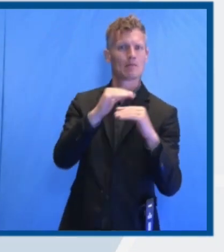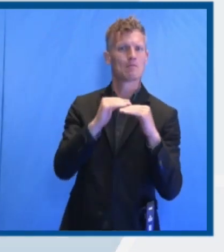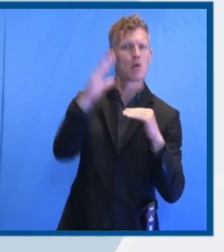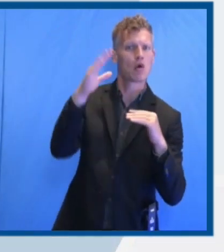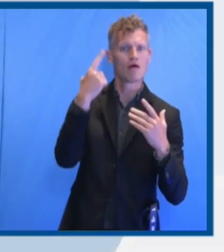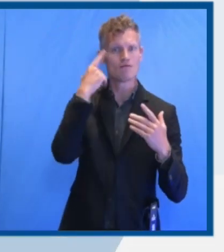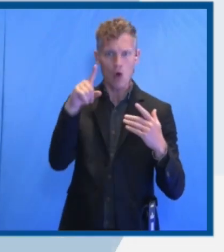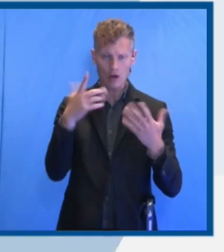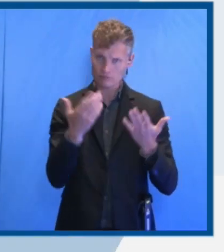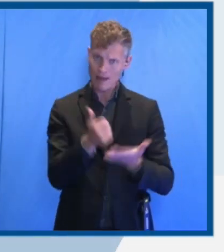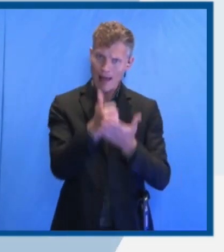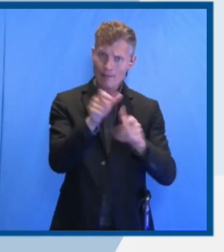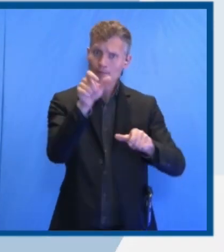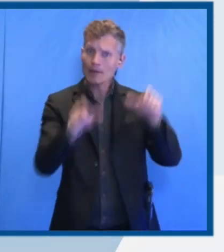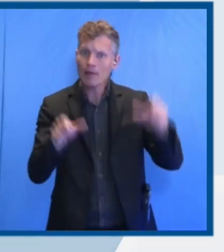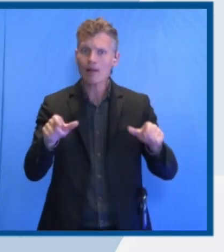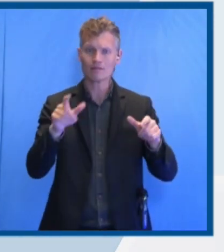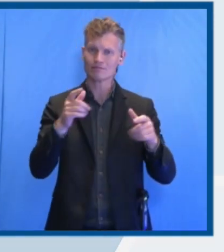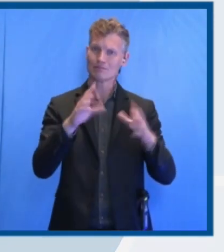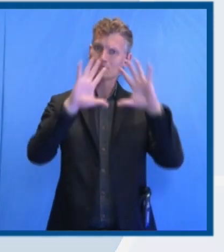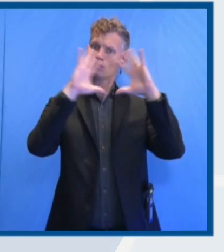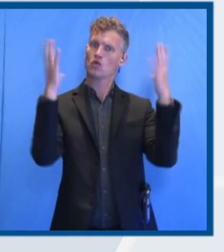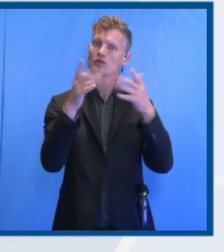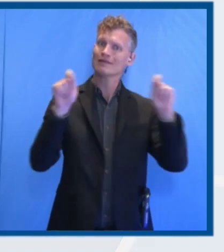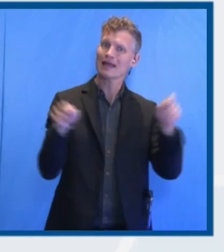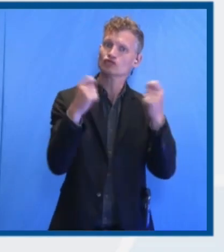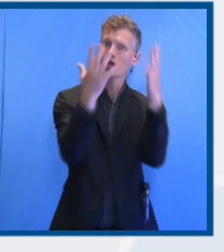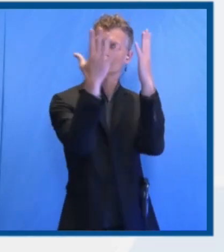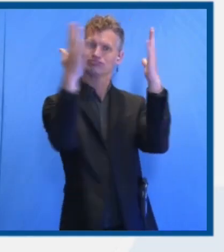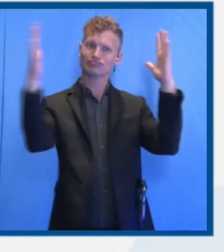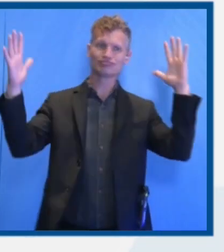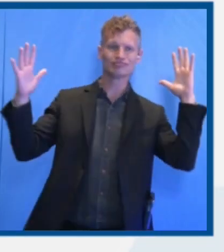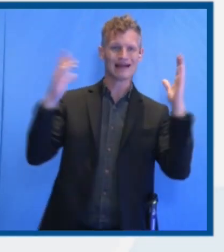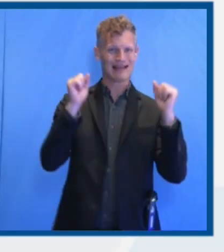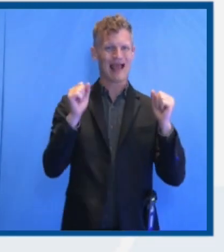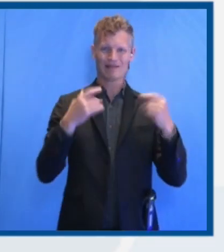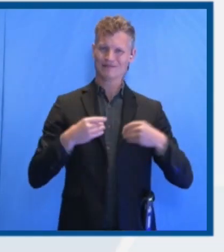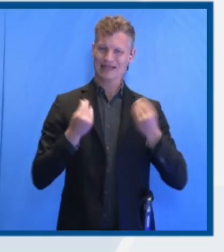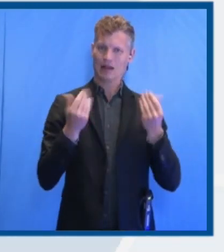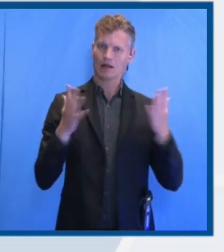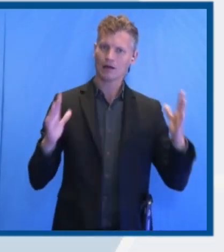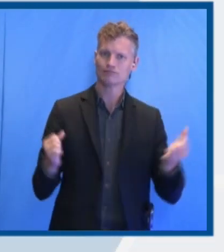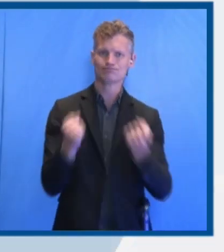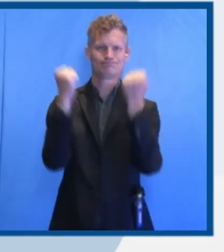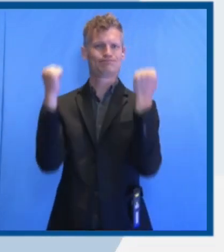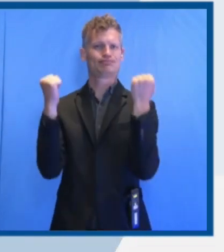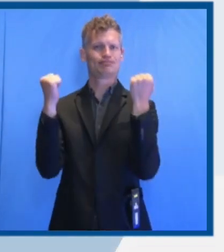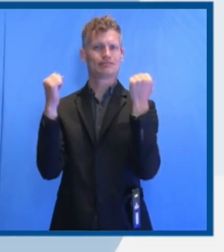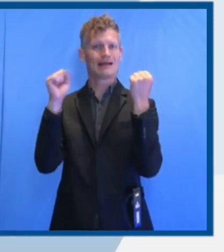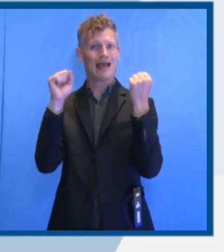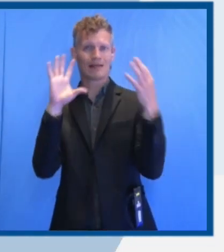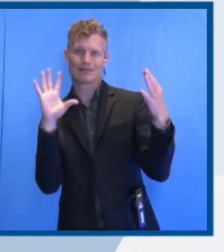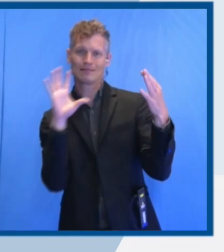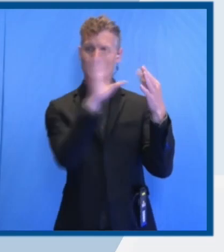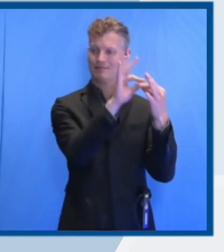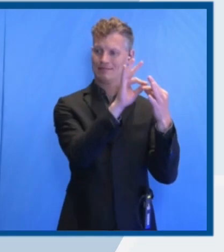and our planet's resilience, which will contribute more broadly to the achievement of the NDCs. So I think there are